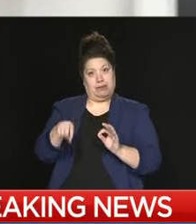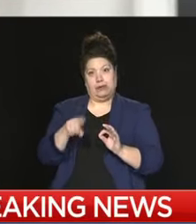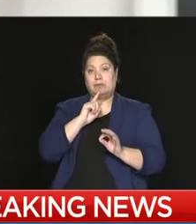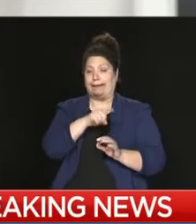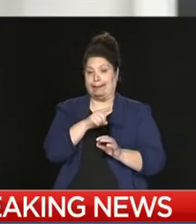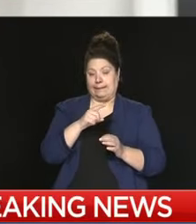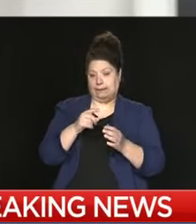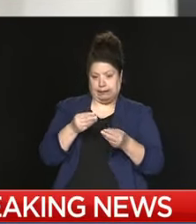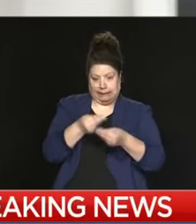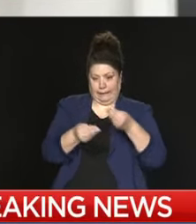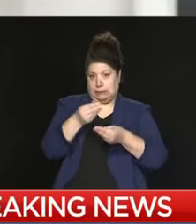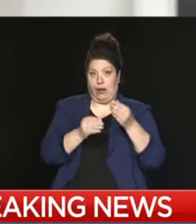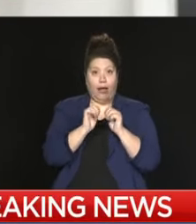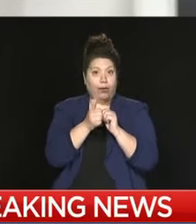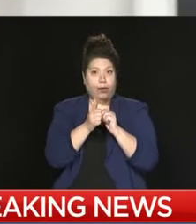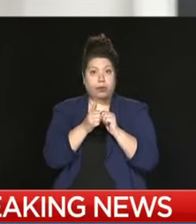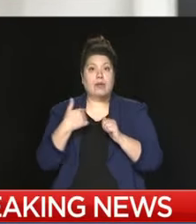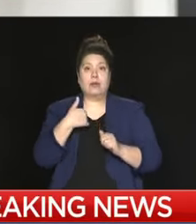rent,